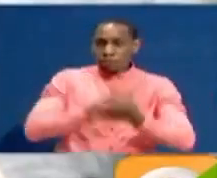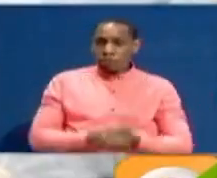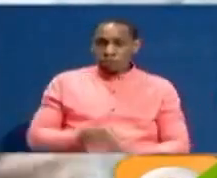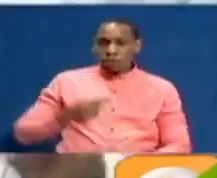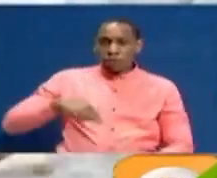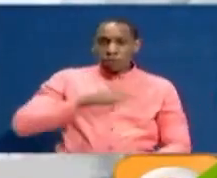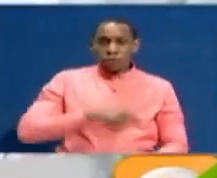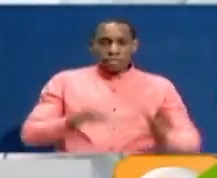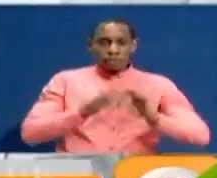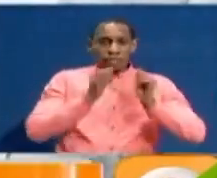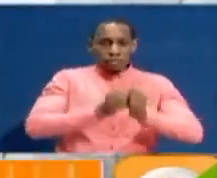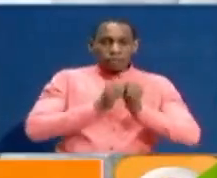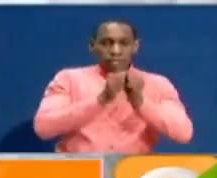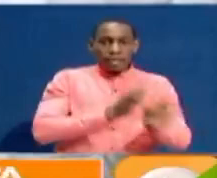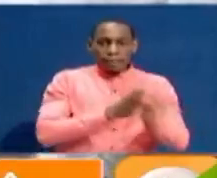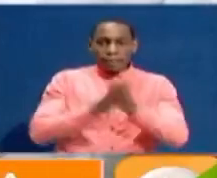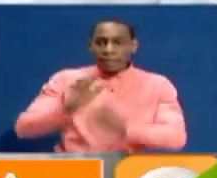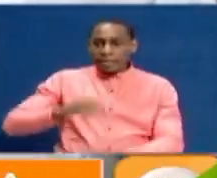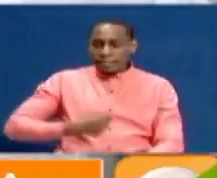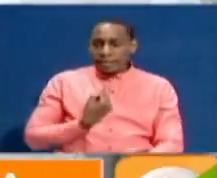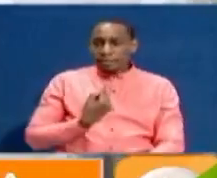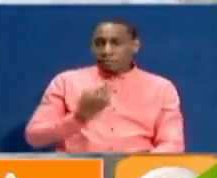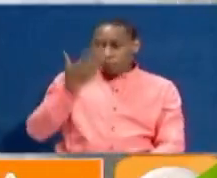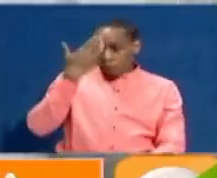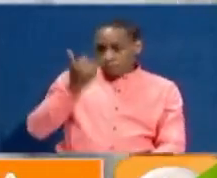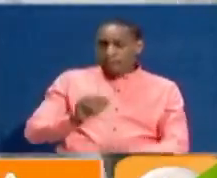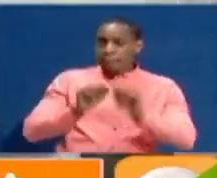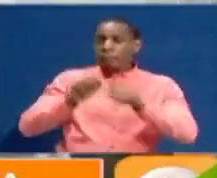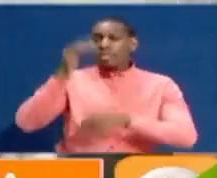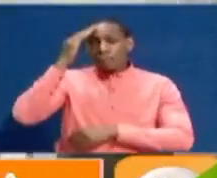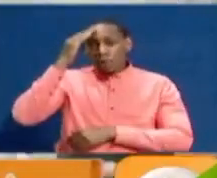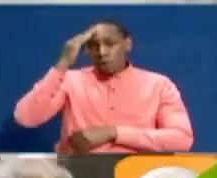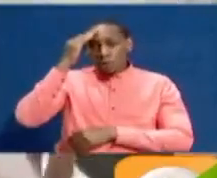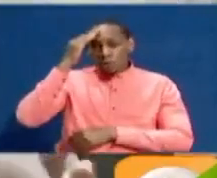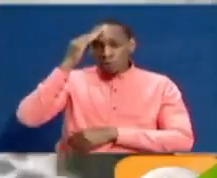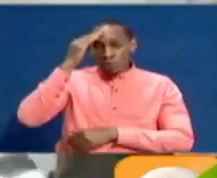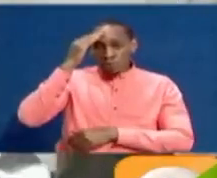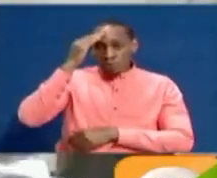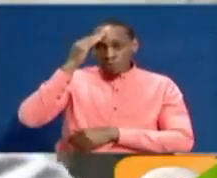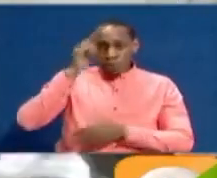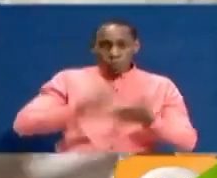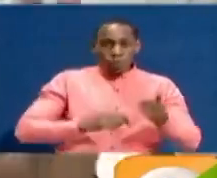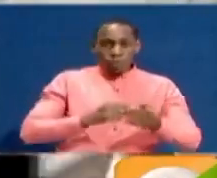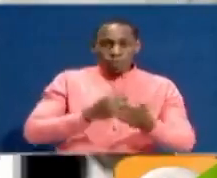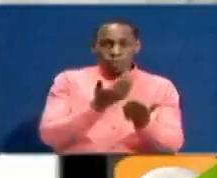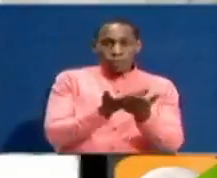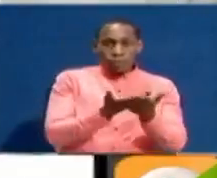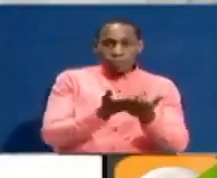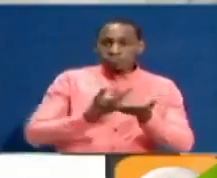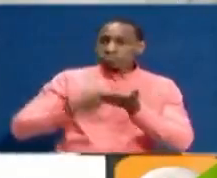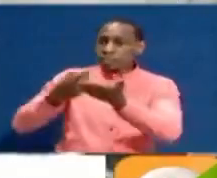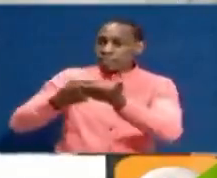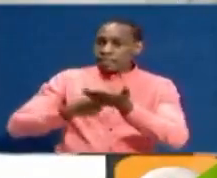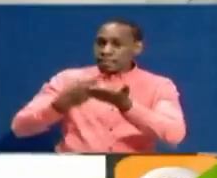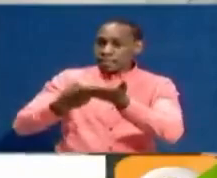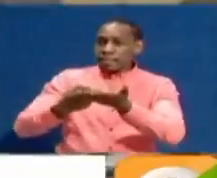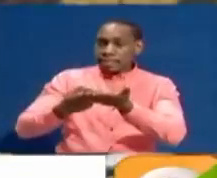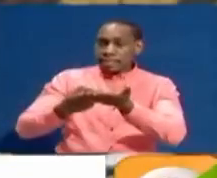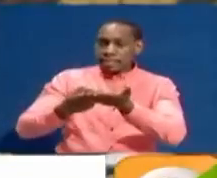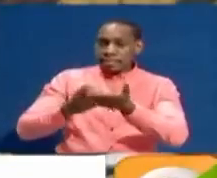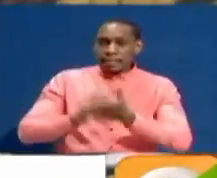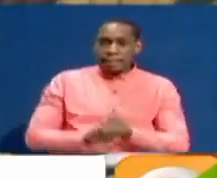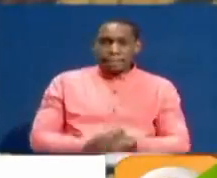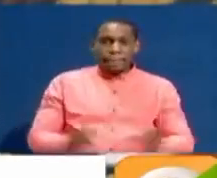sitting together to organize ourselves so that we know what to put before the table and negotiate for our